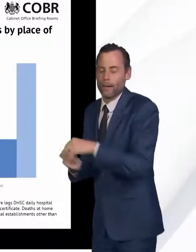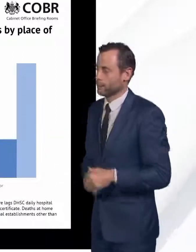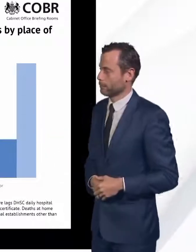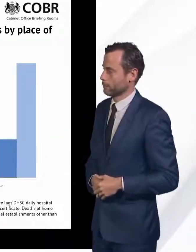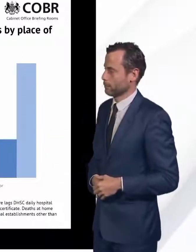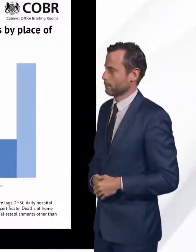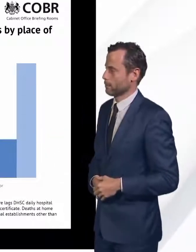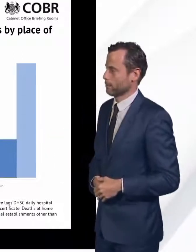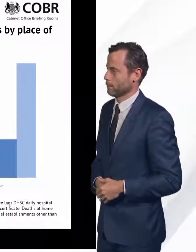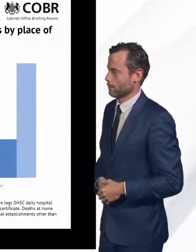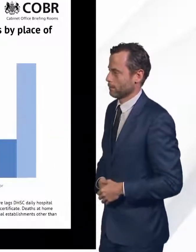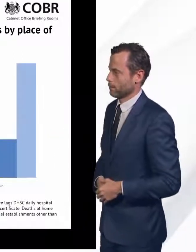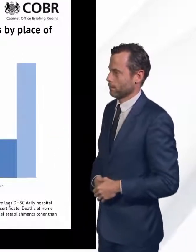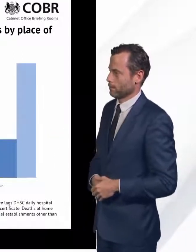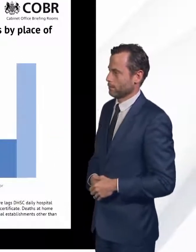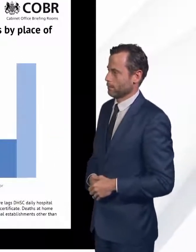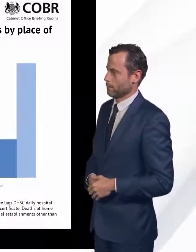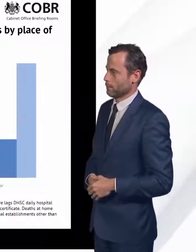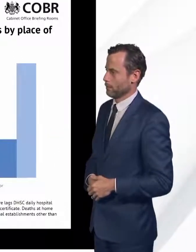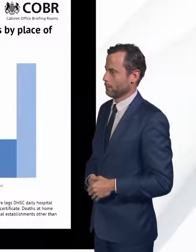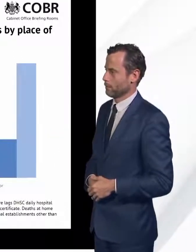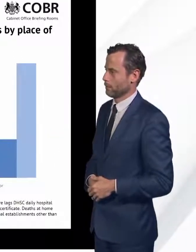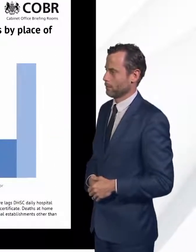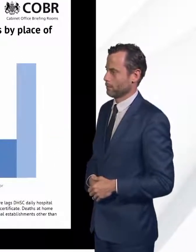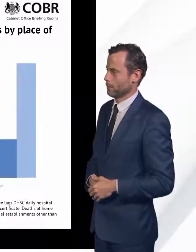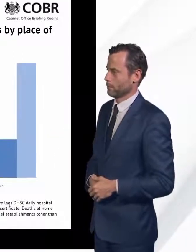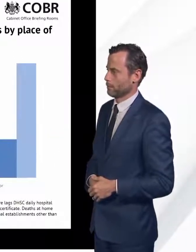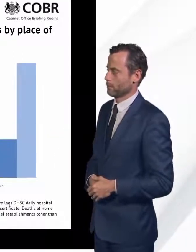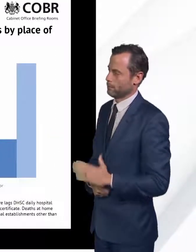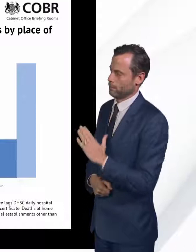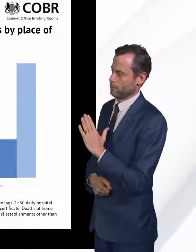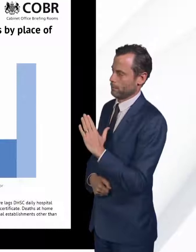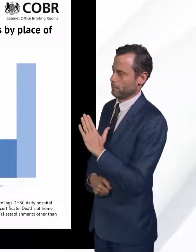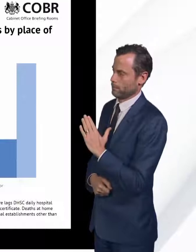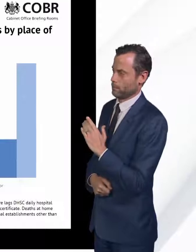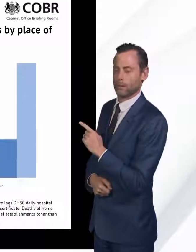the right-hand bar in a sort of